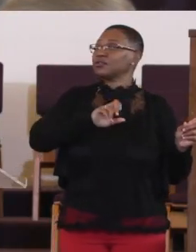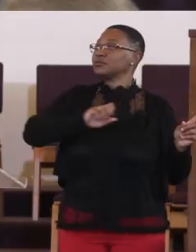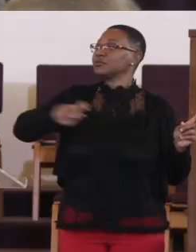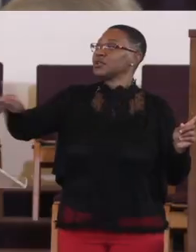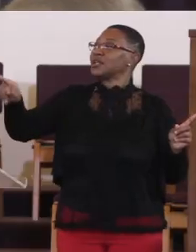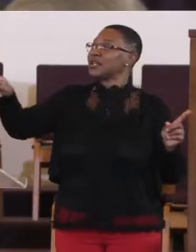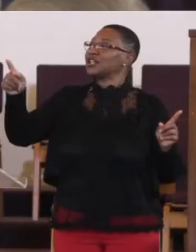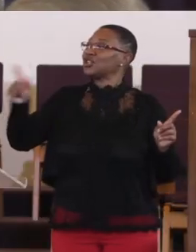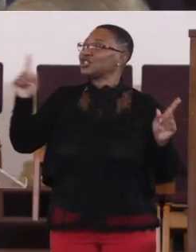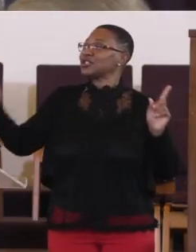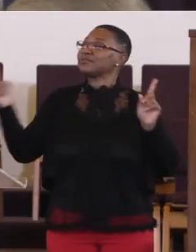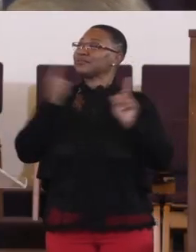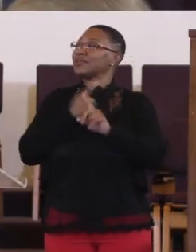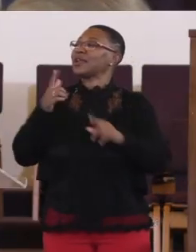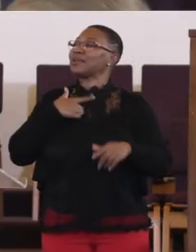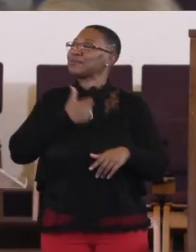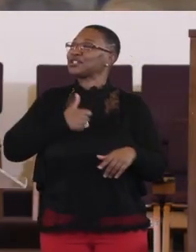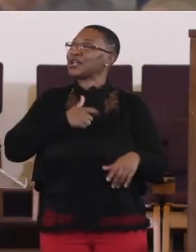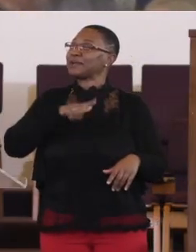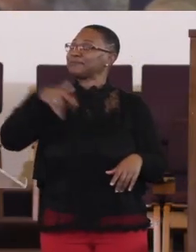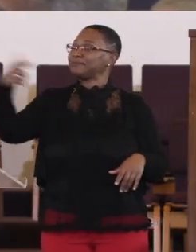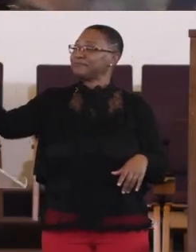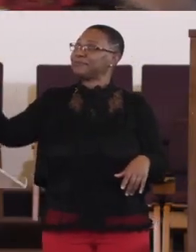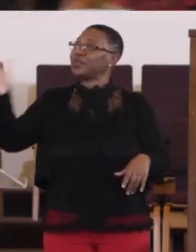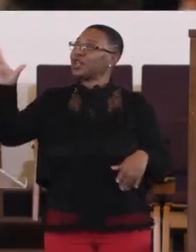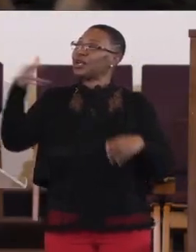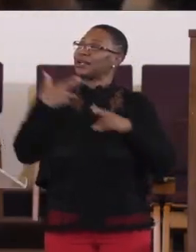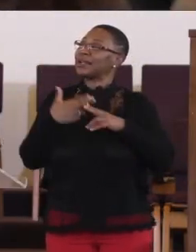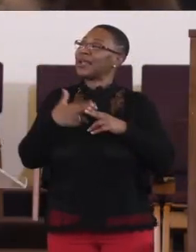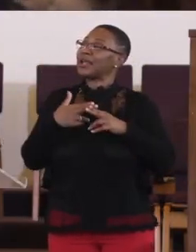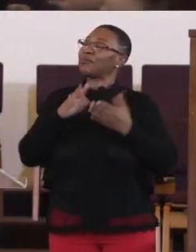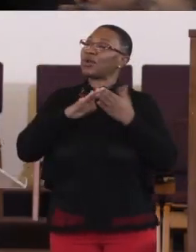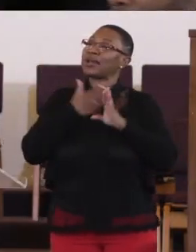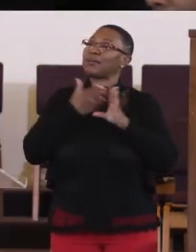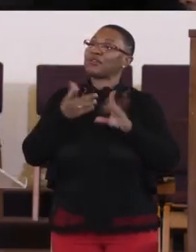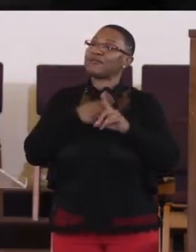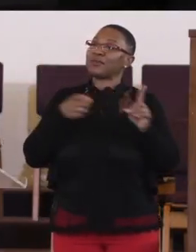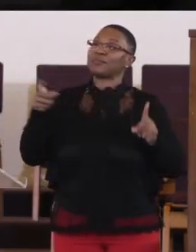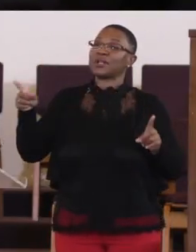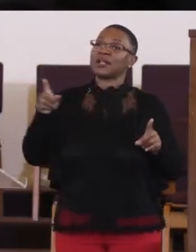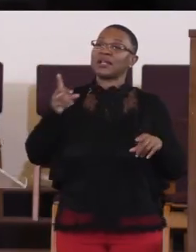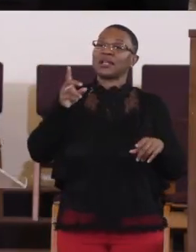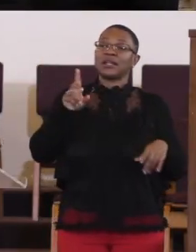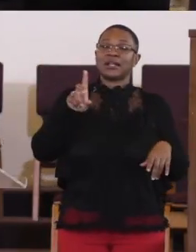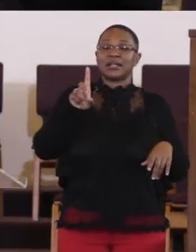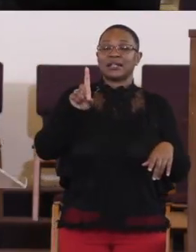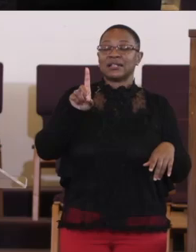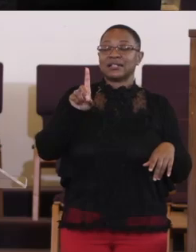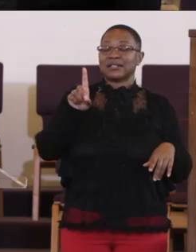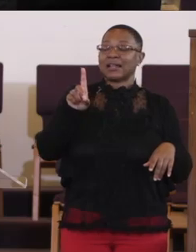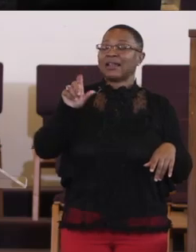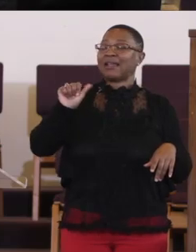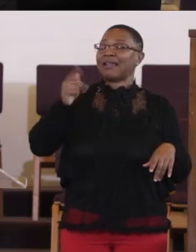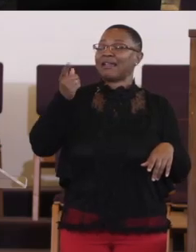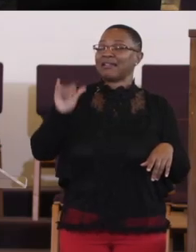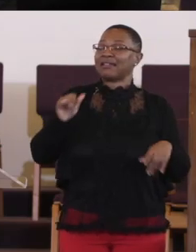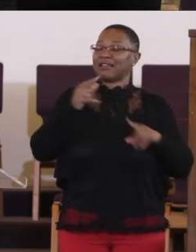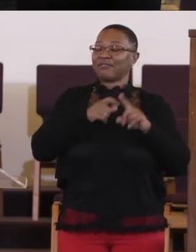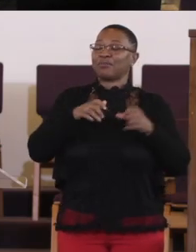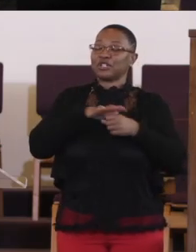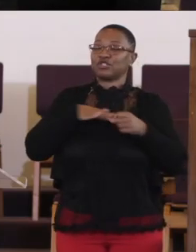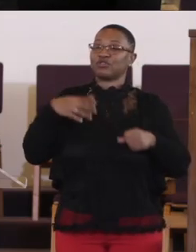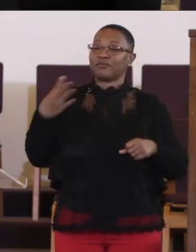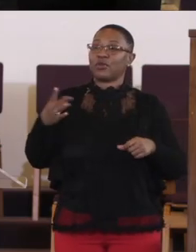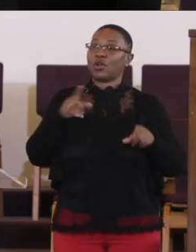she cut in front of you. I want to come right back to you. Go ahead. Tell us your name, what neighborhood you're from. Hi, I'm Donnie Anthony. I'm from District 4.